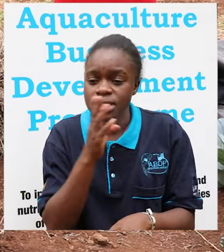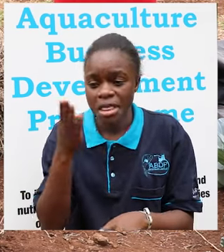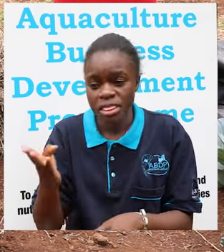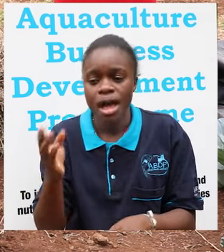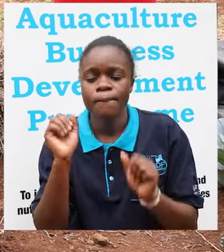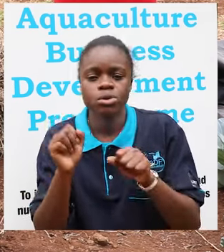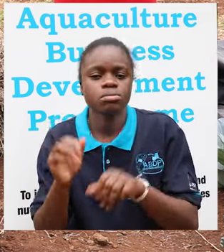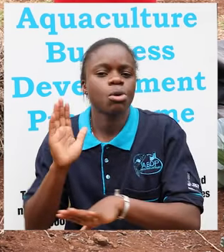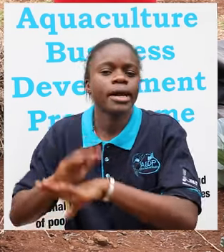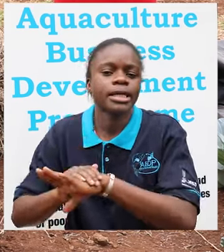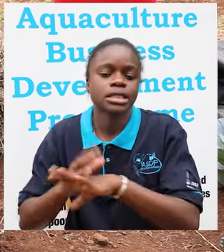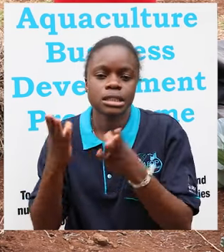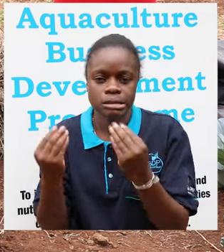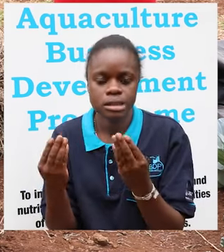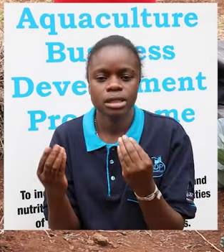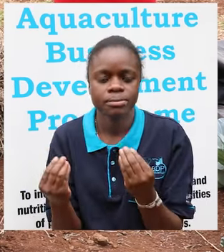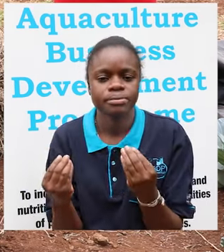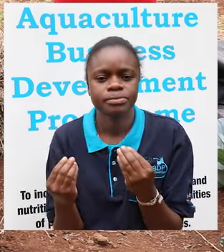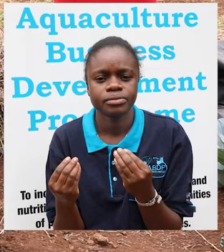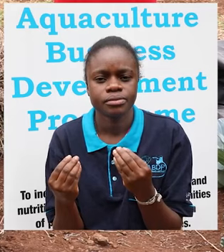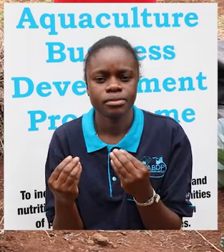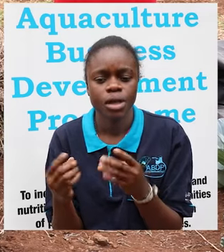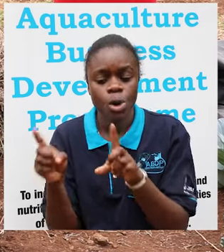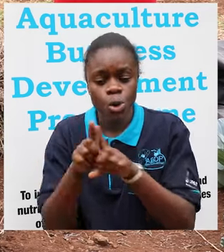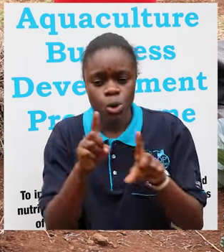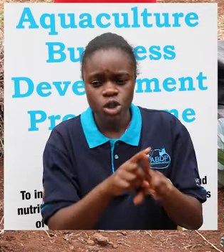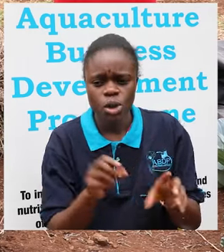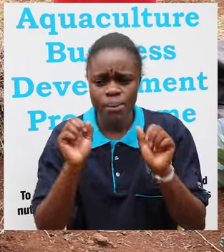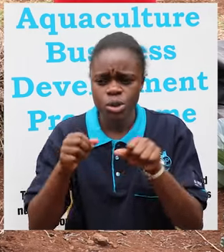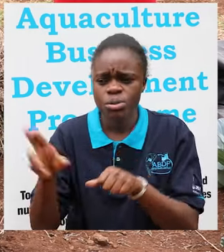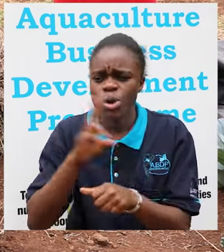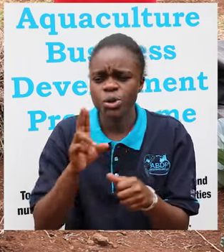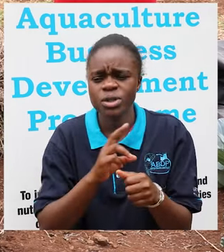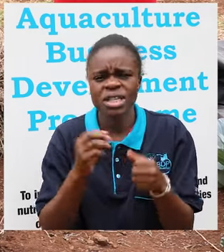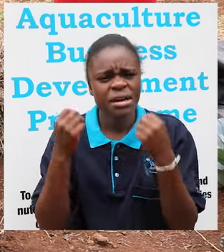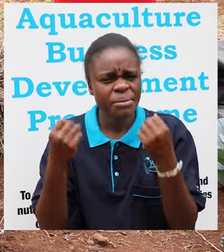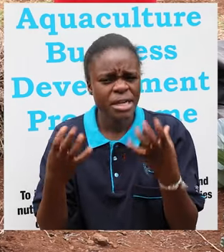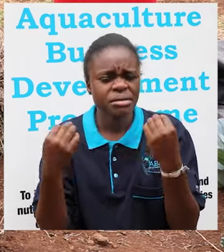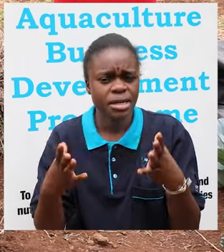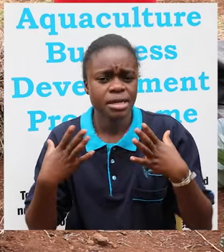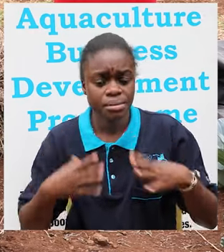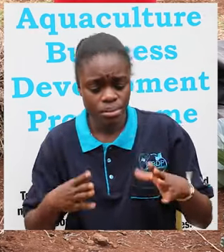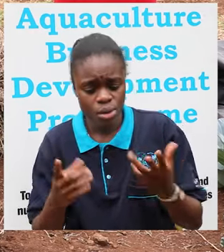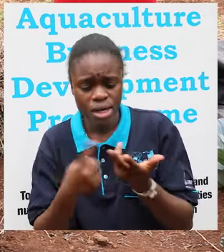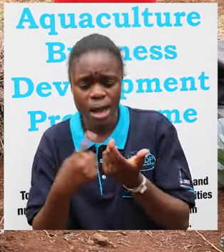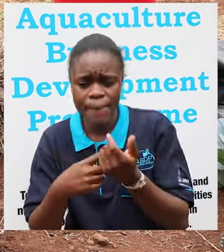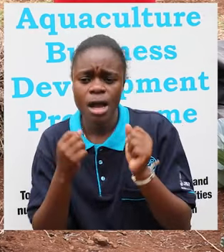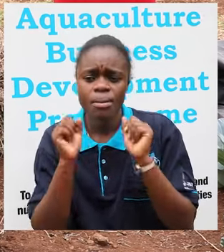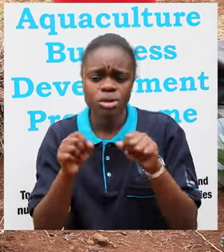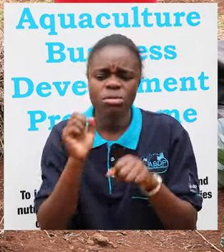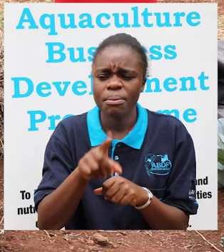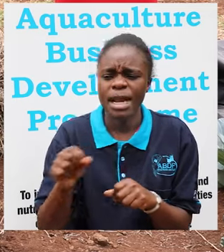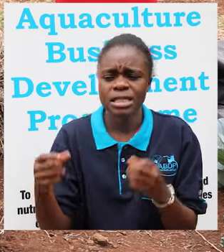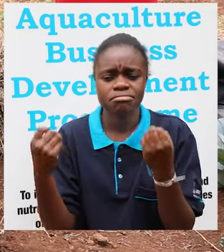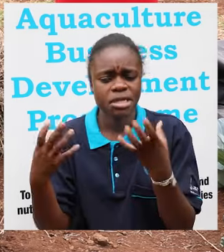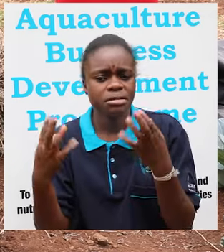labor intensity, and then it carries high population density. So that it means you'll have more plants on your